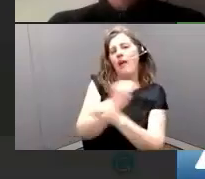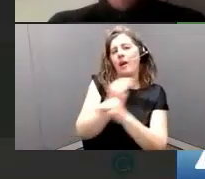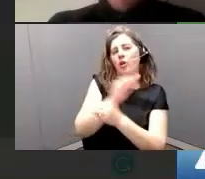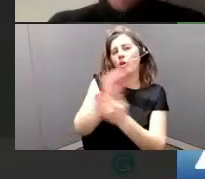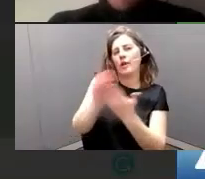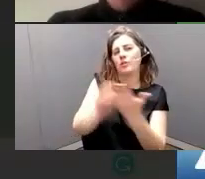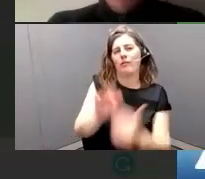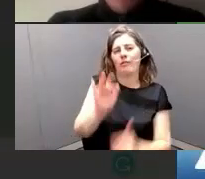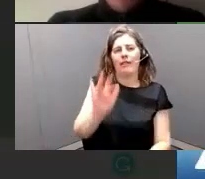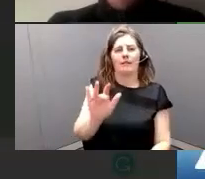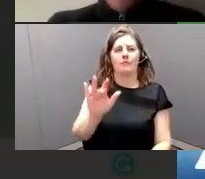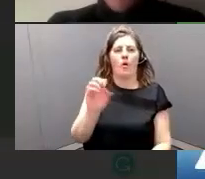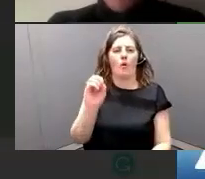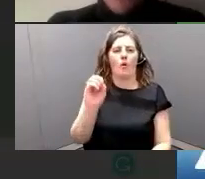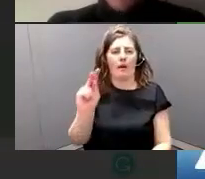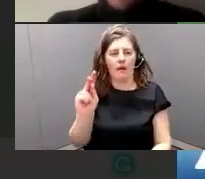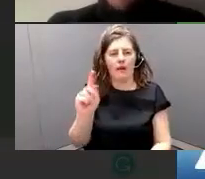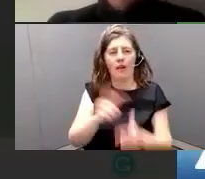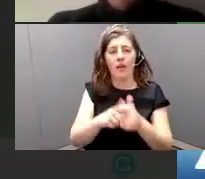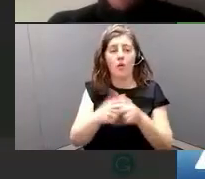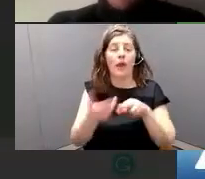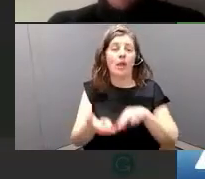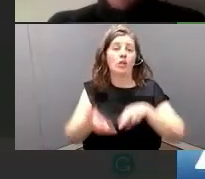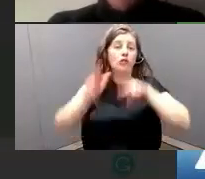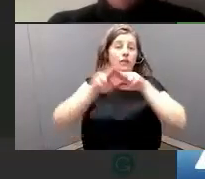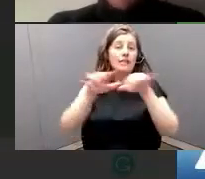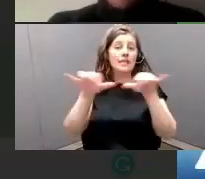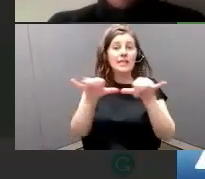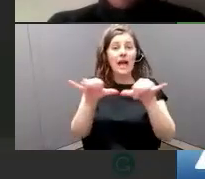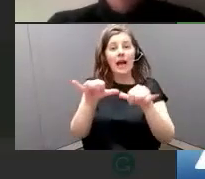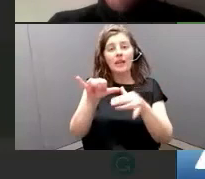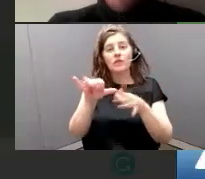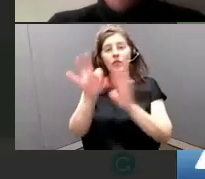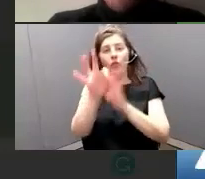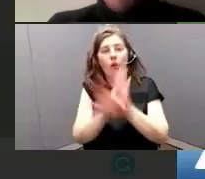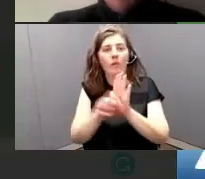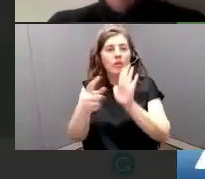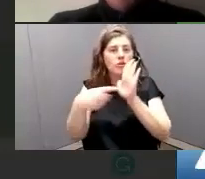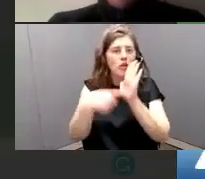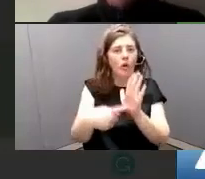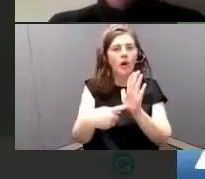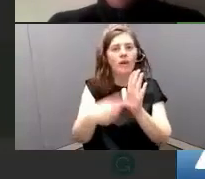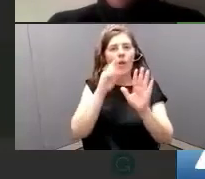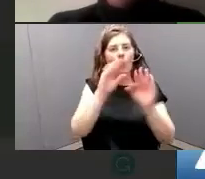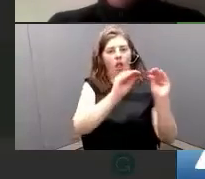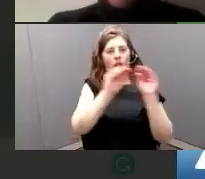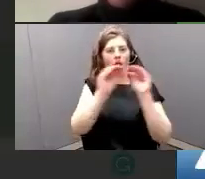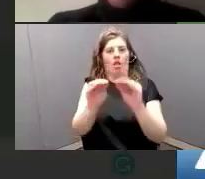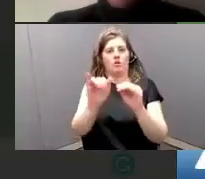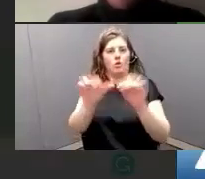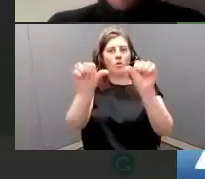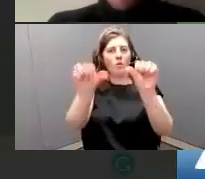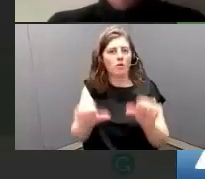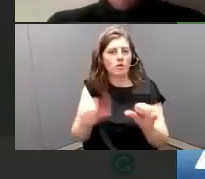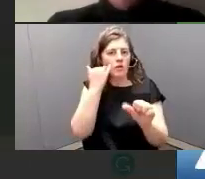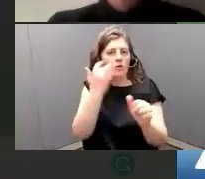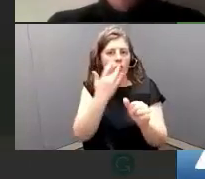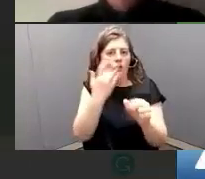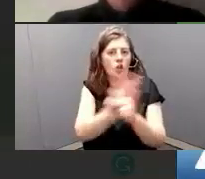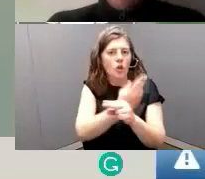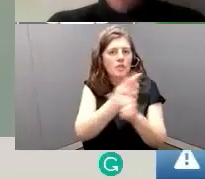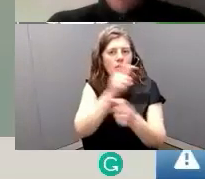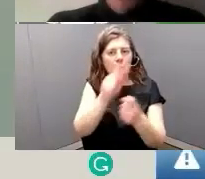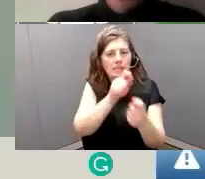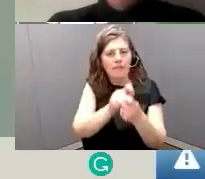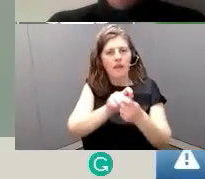click OK. You can increase the size of your formulas or equations, and they'll be embedded onto your poster. So